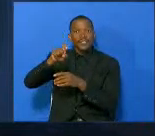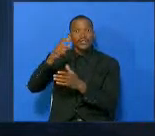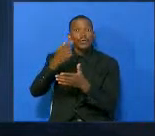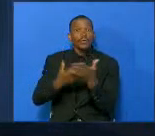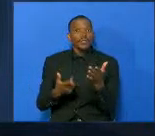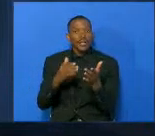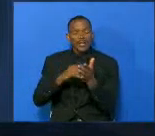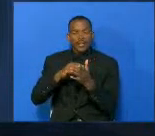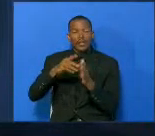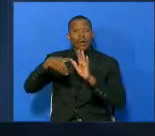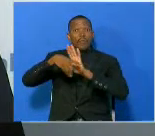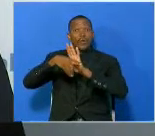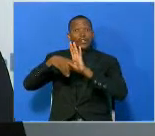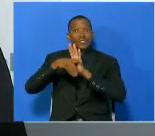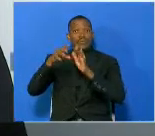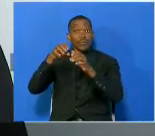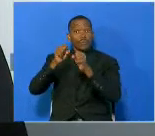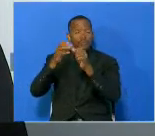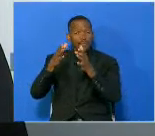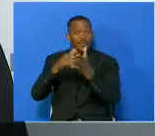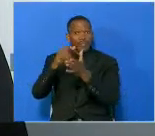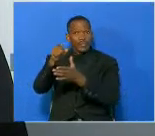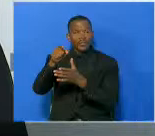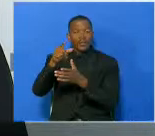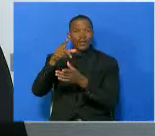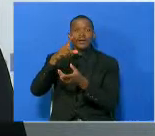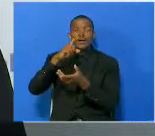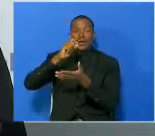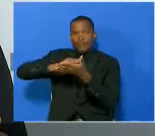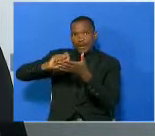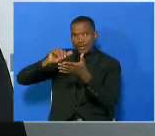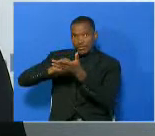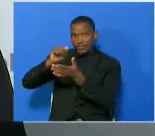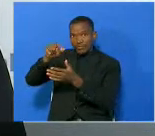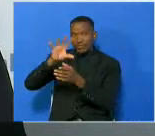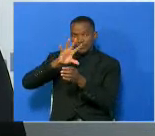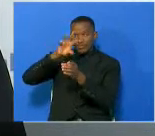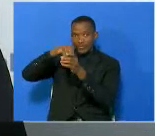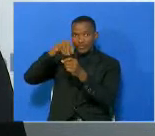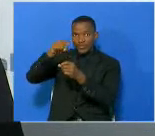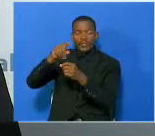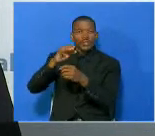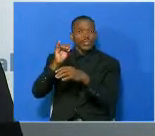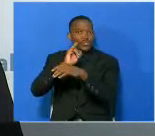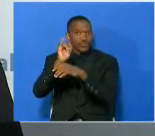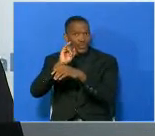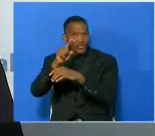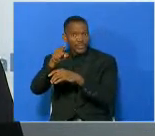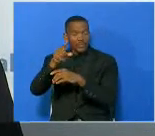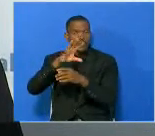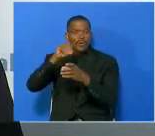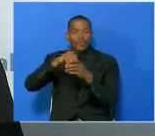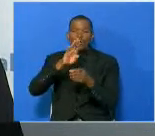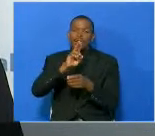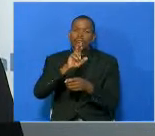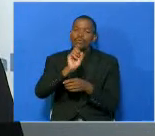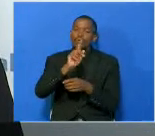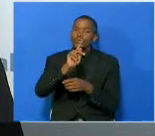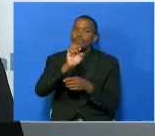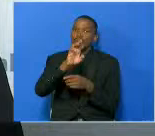the policyholder in this instance write to the entity, the insurer, service provider or broker, whoever it